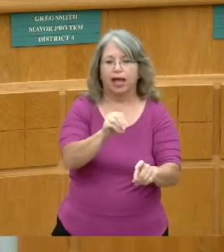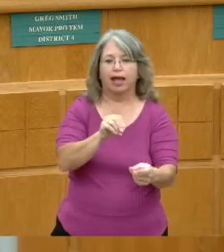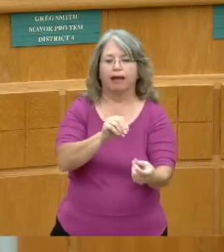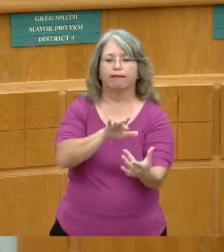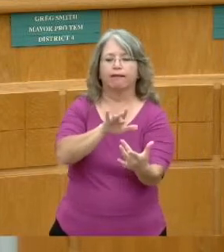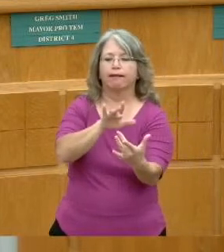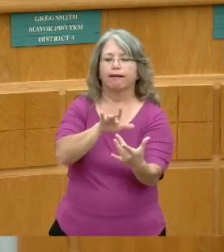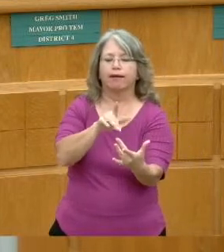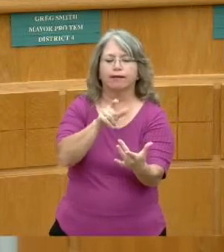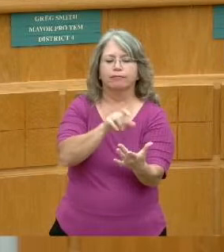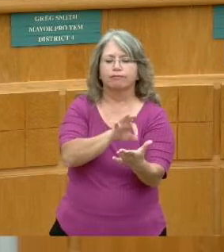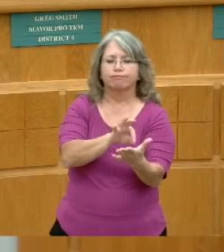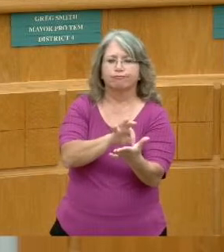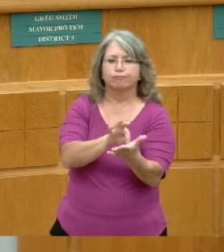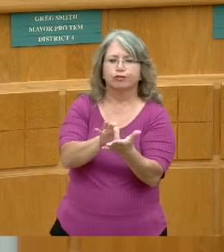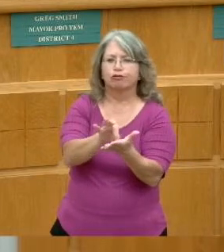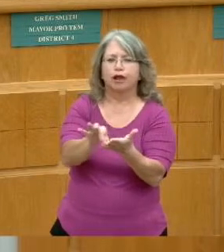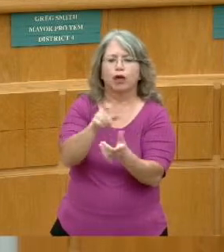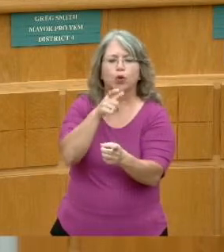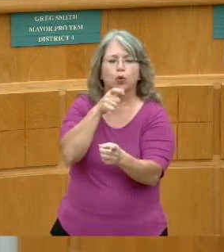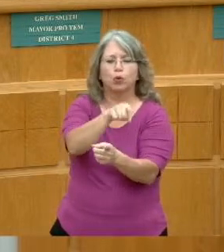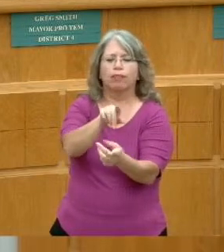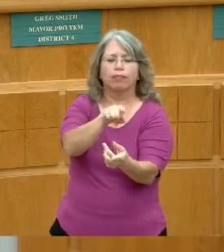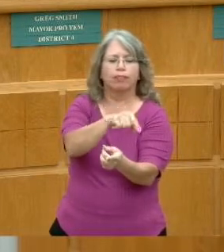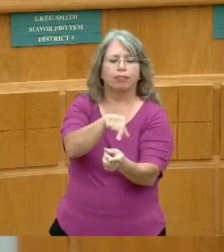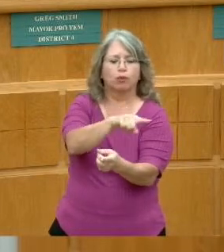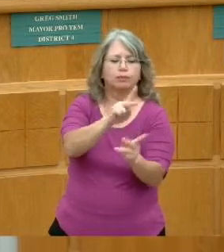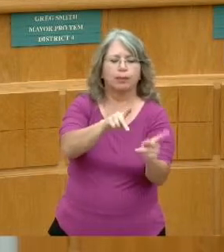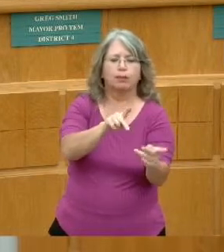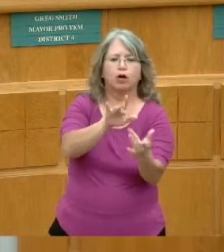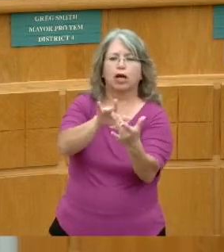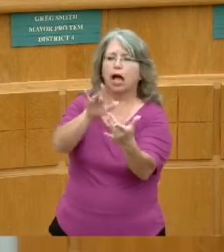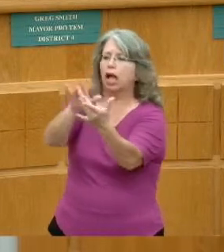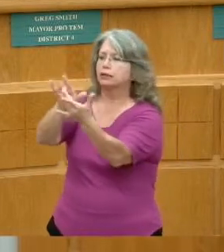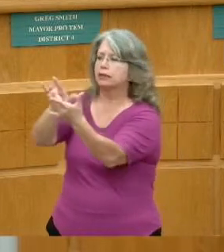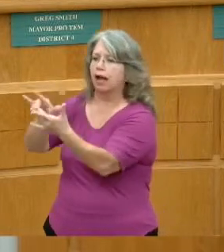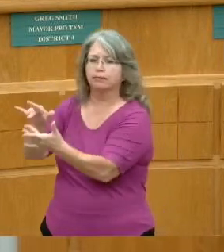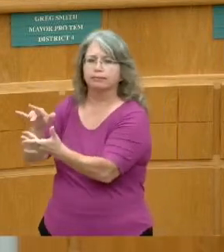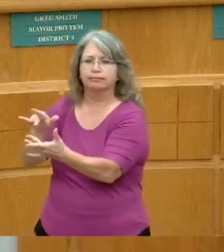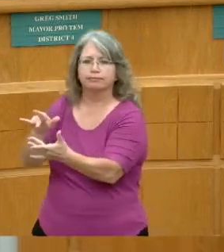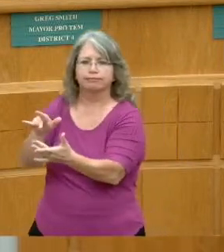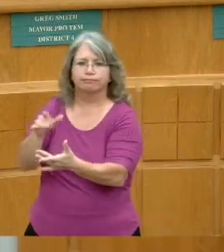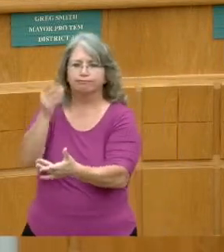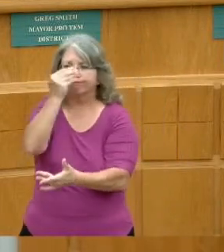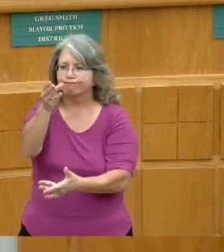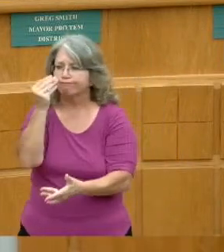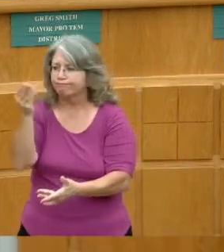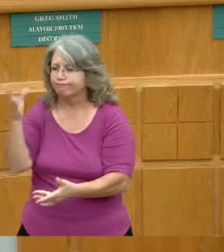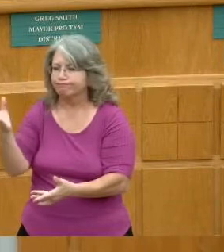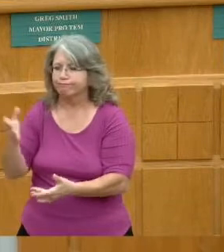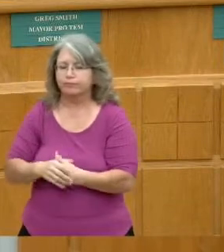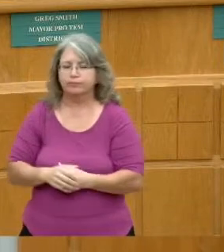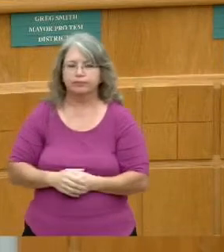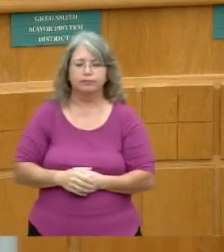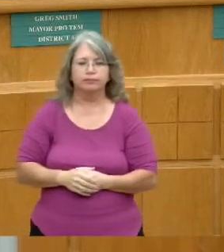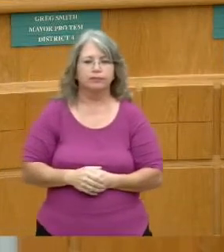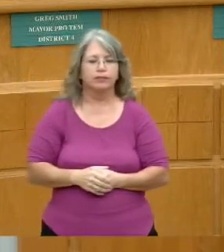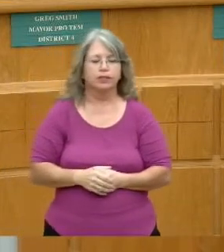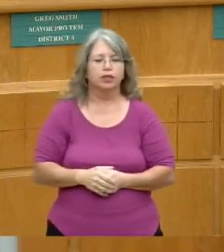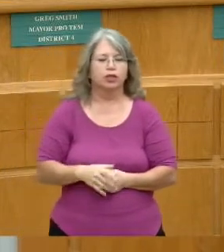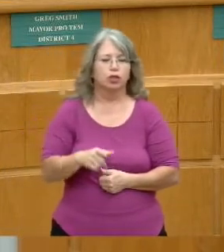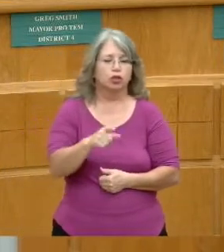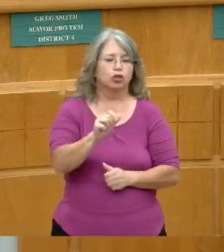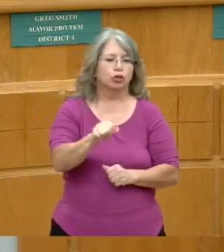we all support that. I'll end this with, you can find some of our reports and information and dashboards